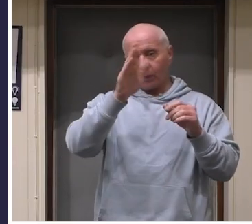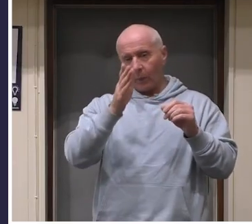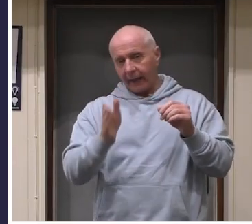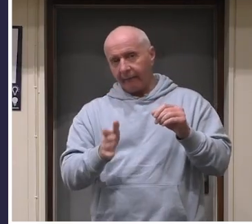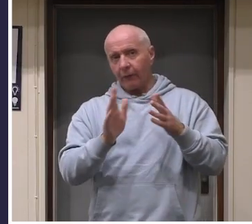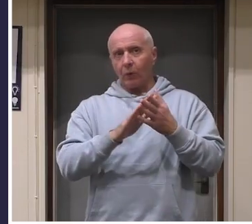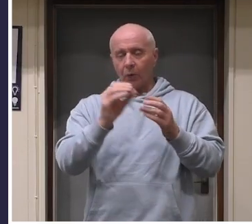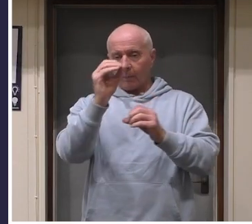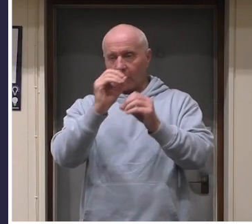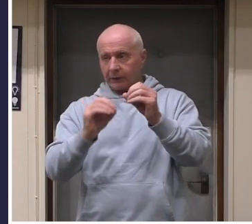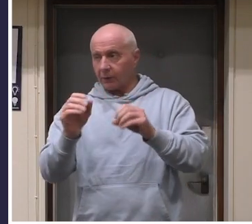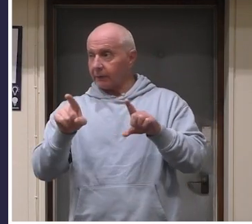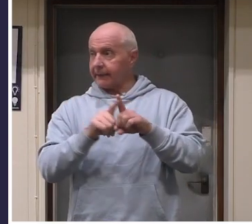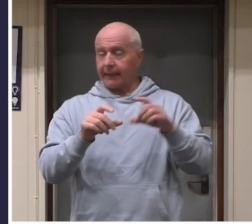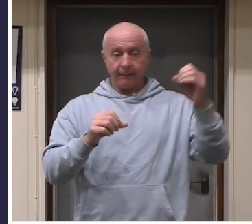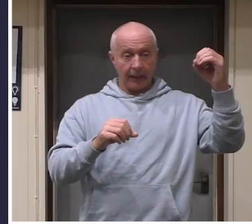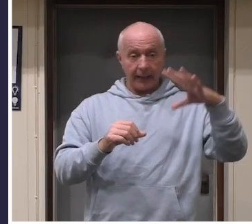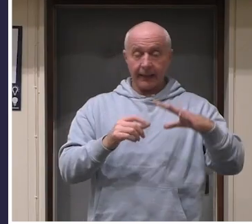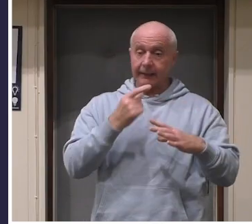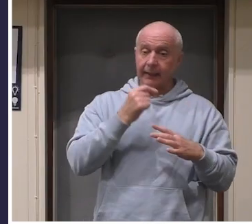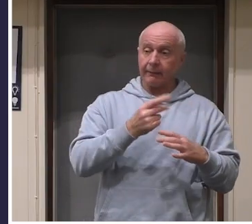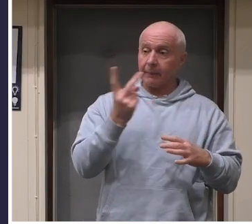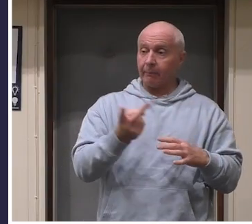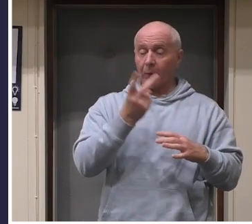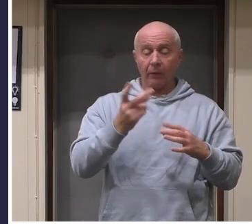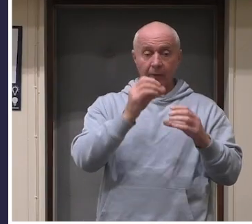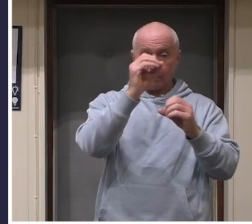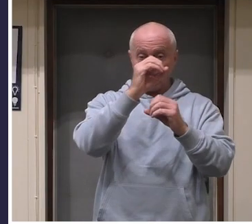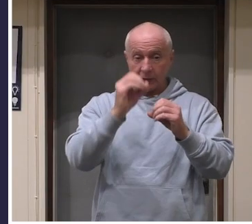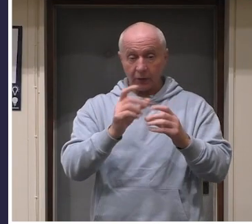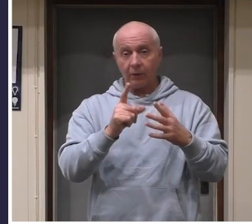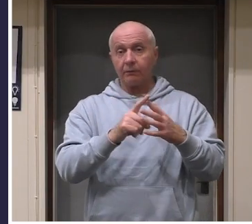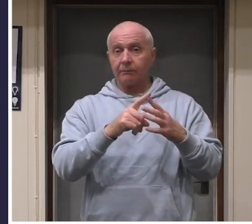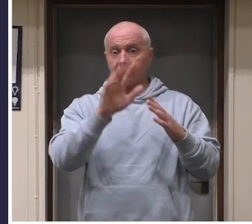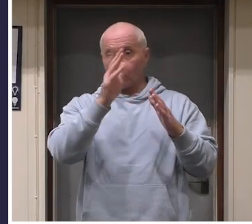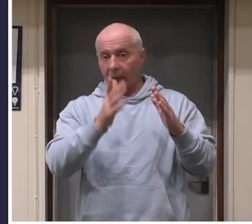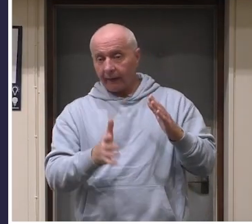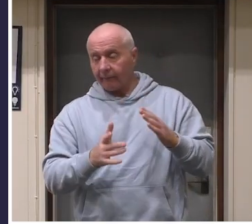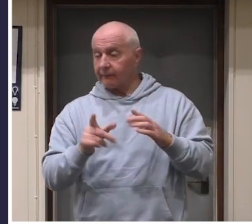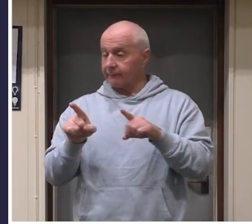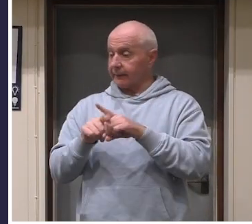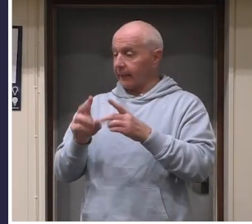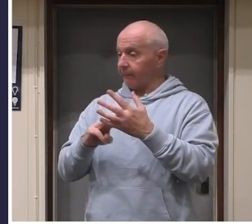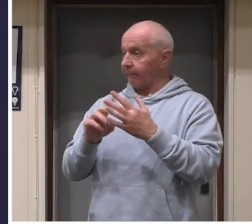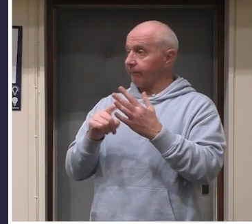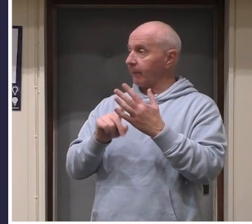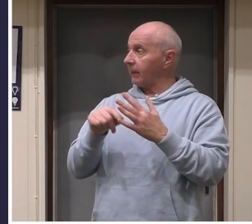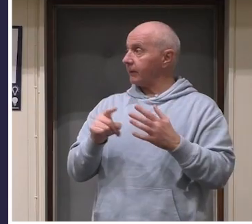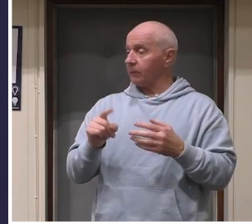that you perform. Just like light. Light can be particle and wave, so can matter. And this is the wave-particle duality of